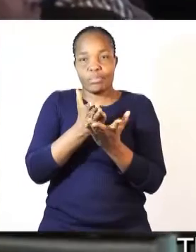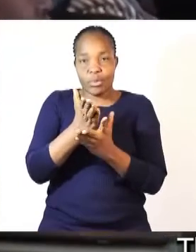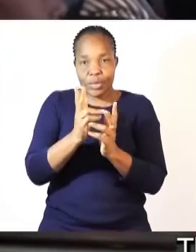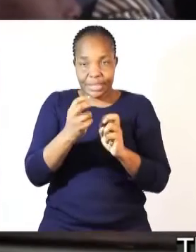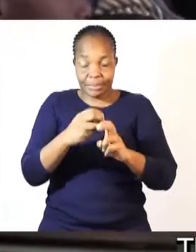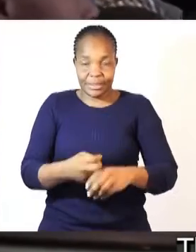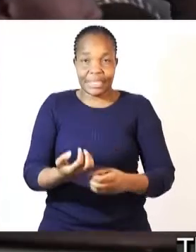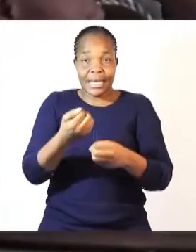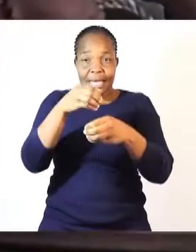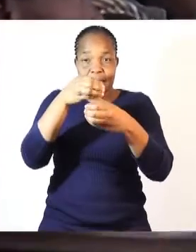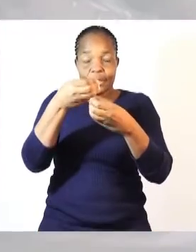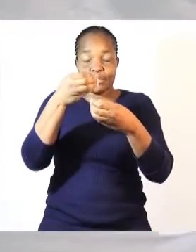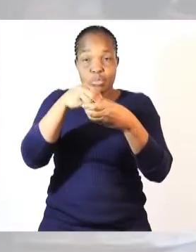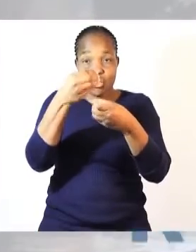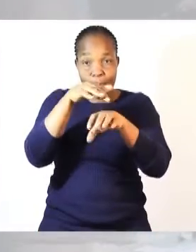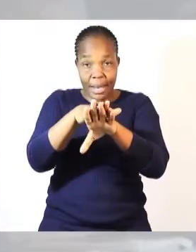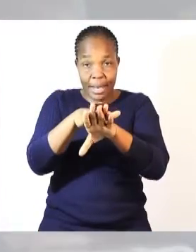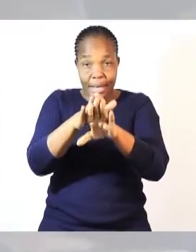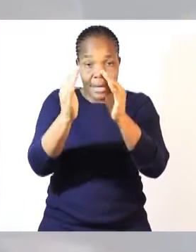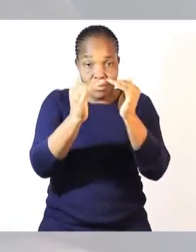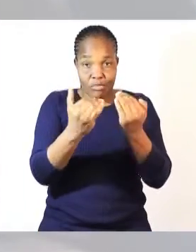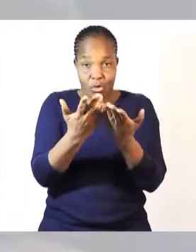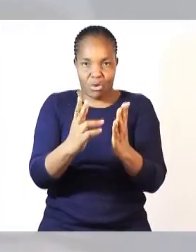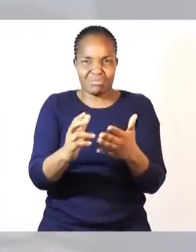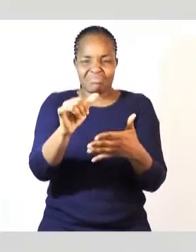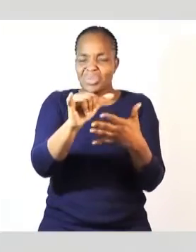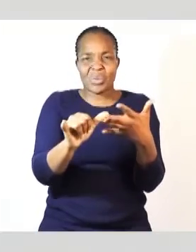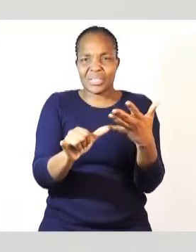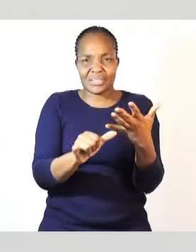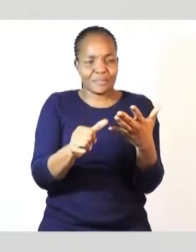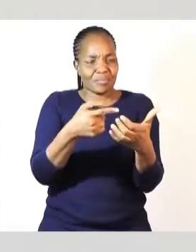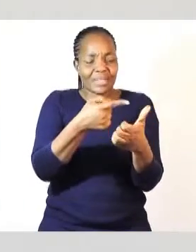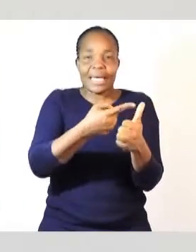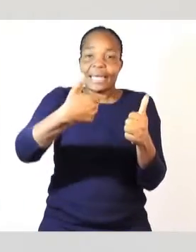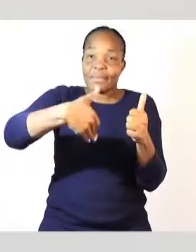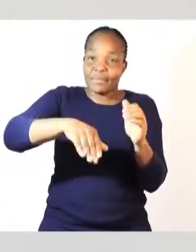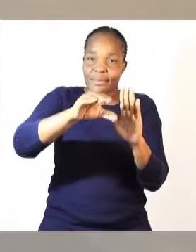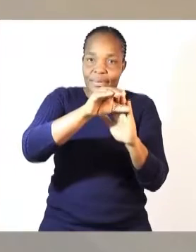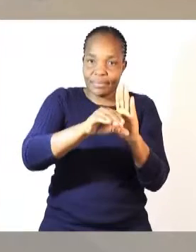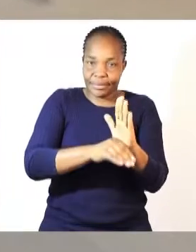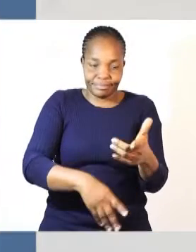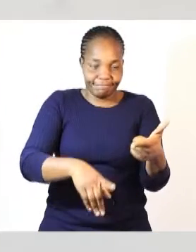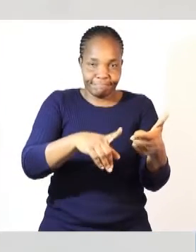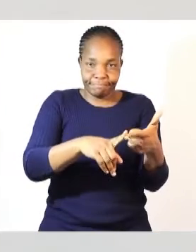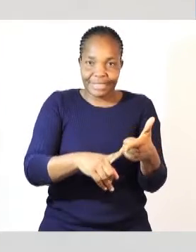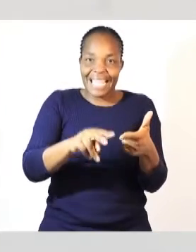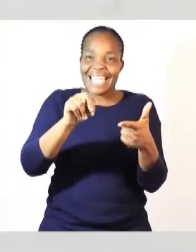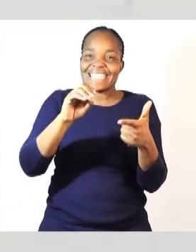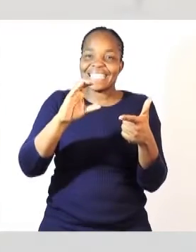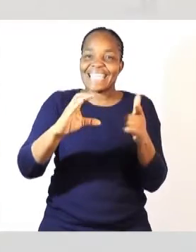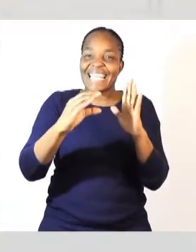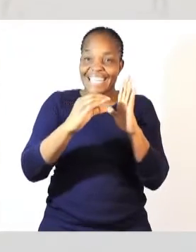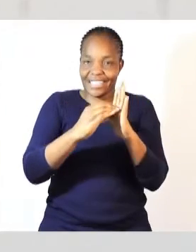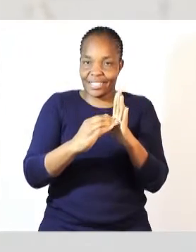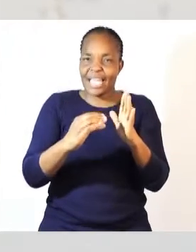inclusion and equality for all, namely, the Constitution of the Republic of Namibia, the National Disability